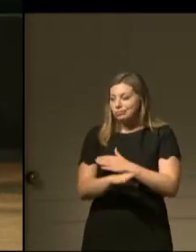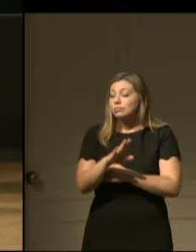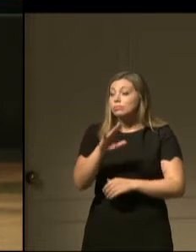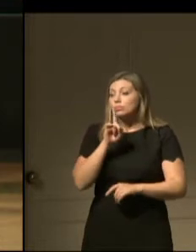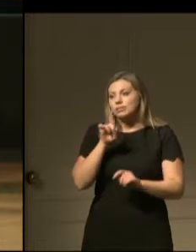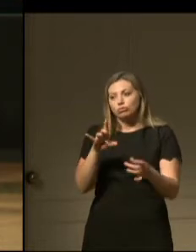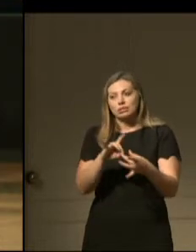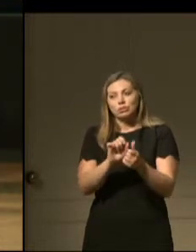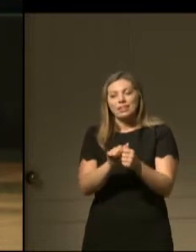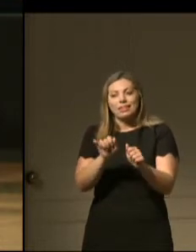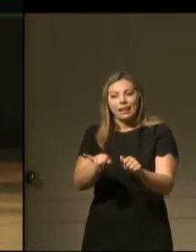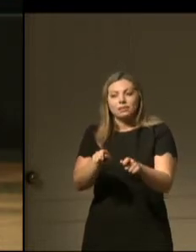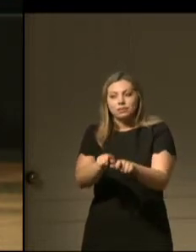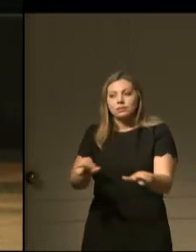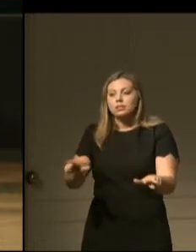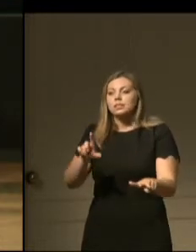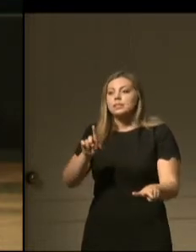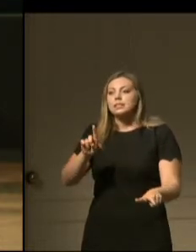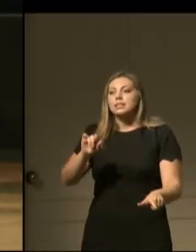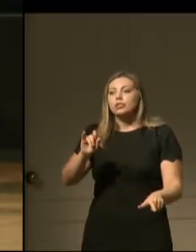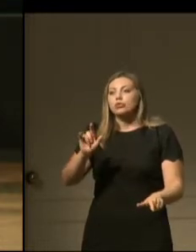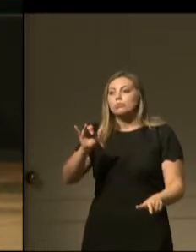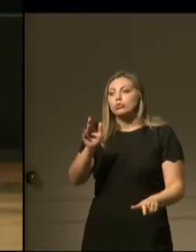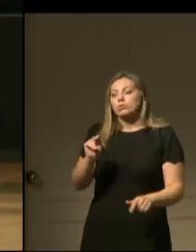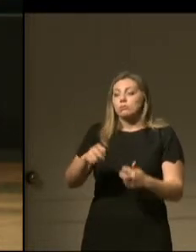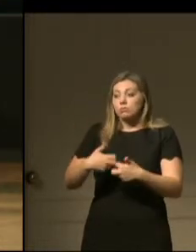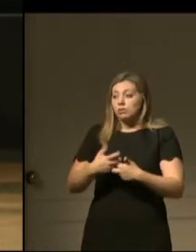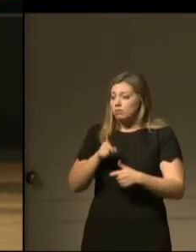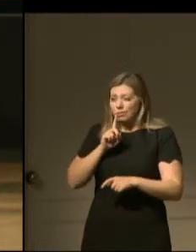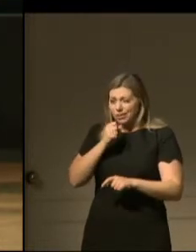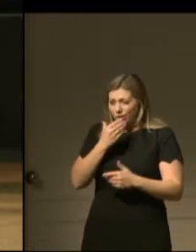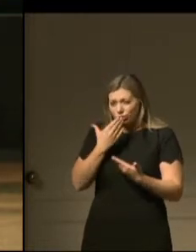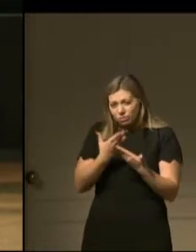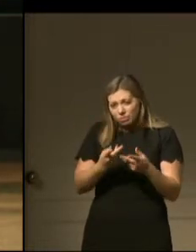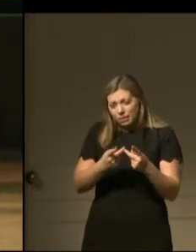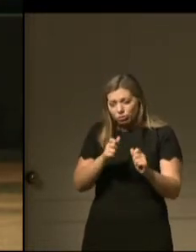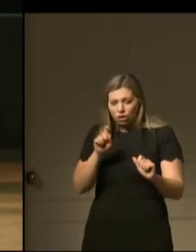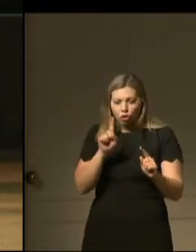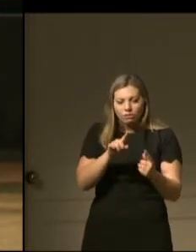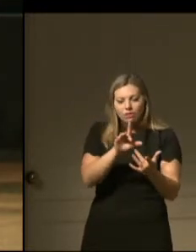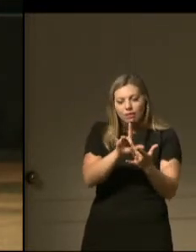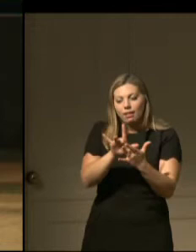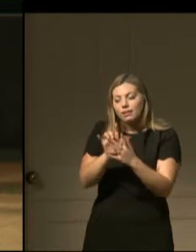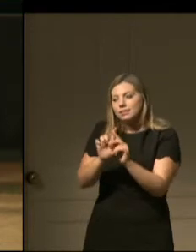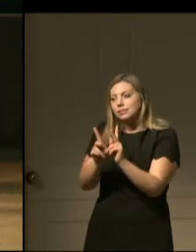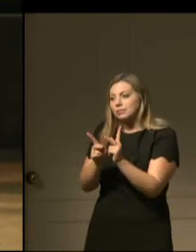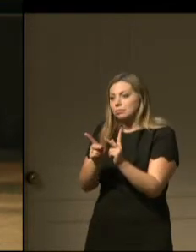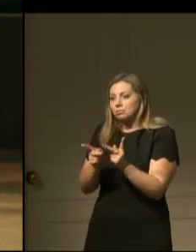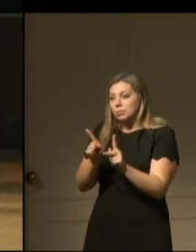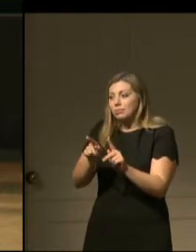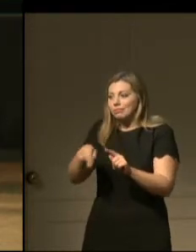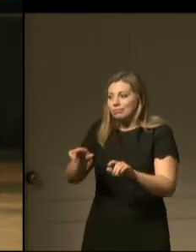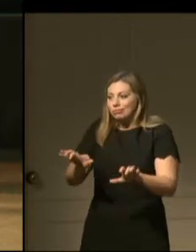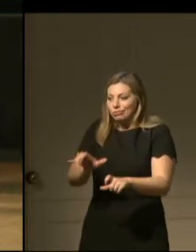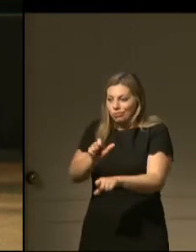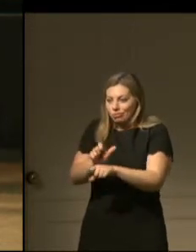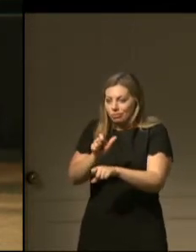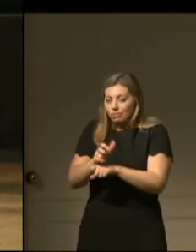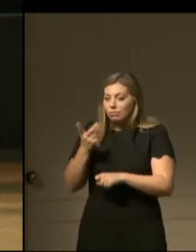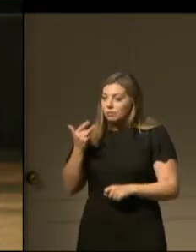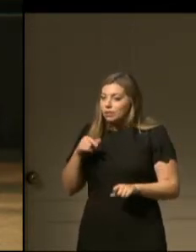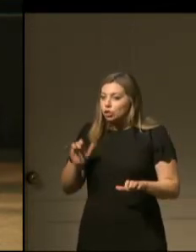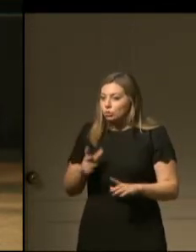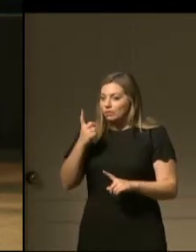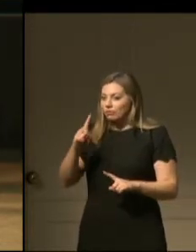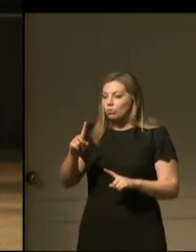related to the distribution problem, there isn't a really good place to go to get connected to all of the people that are doing this work, because they're doing